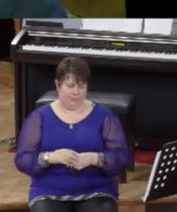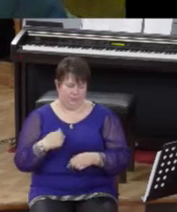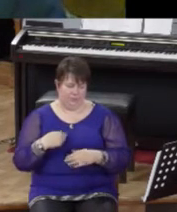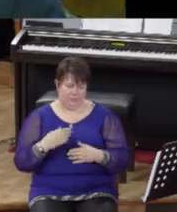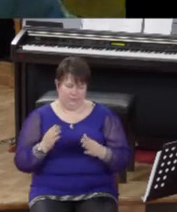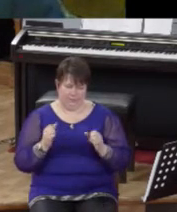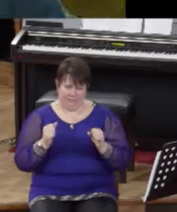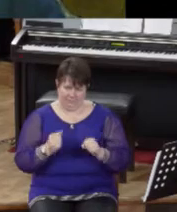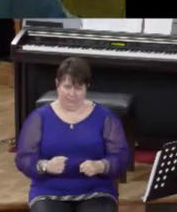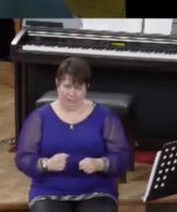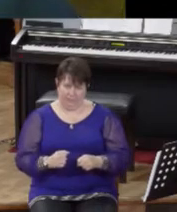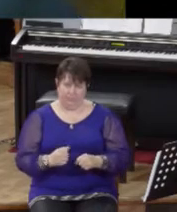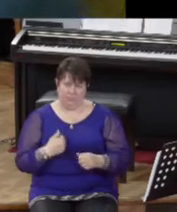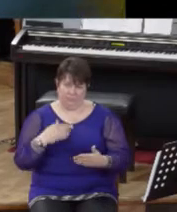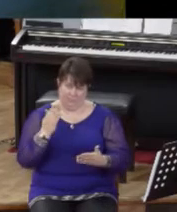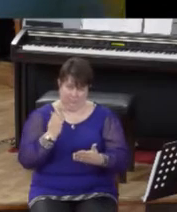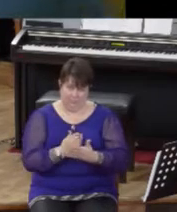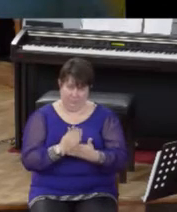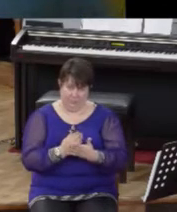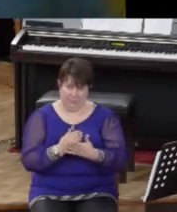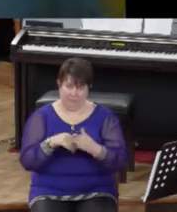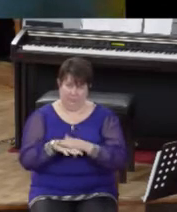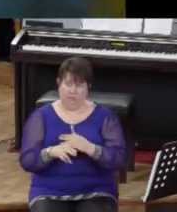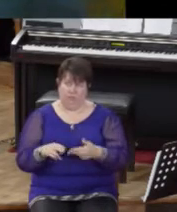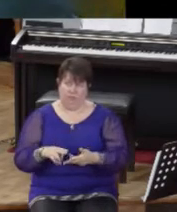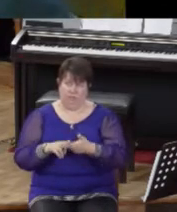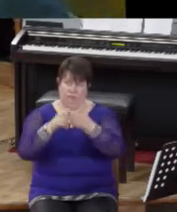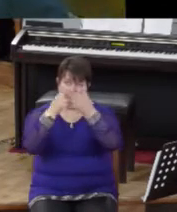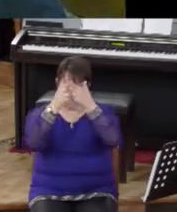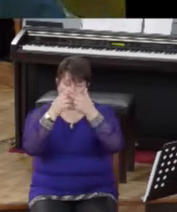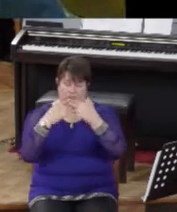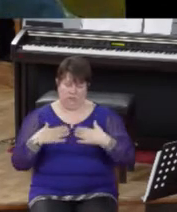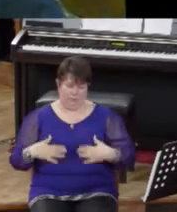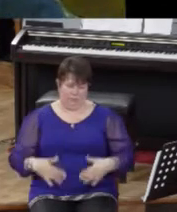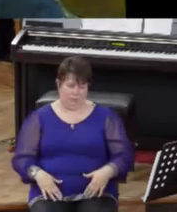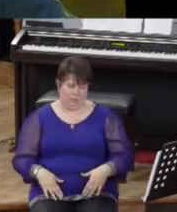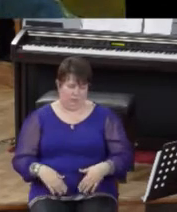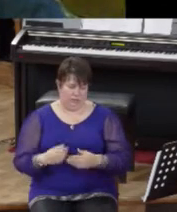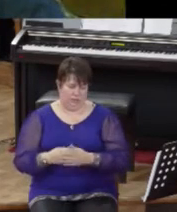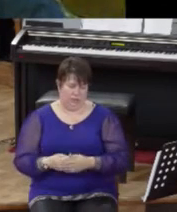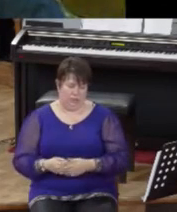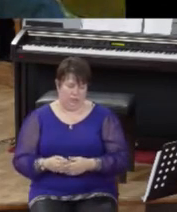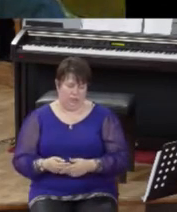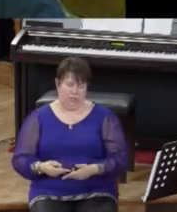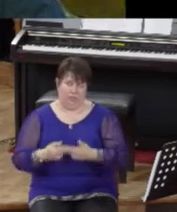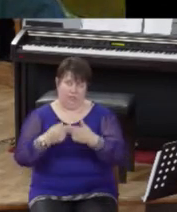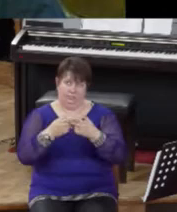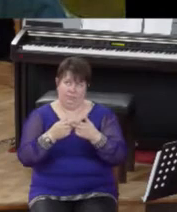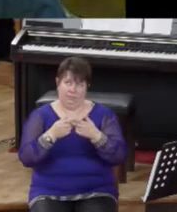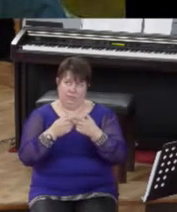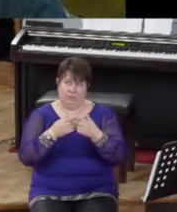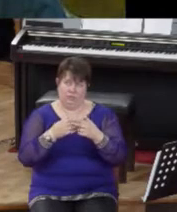believe. We believe in the resurrection of the body and in the life everlasting.